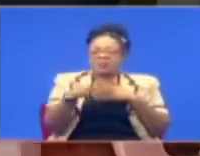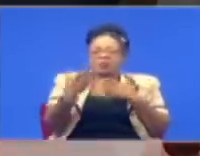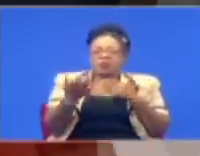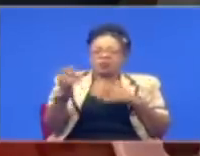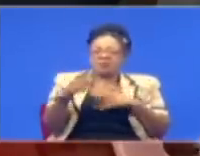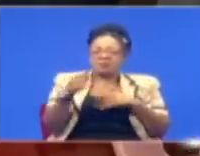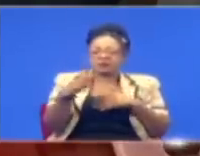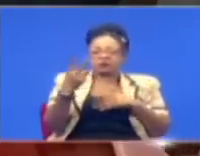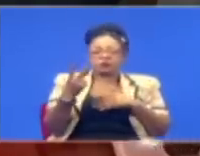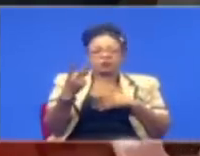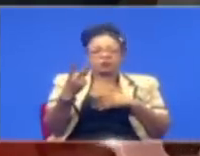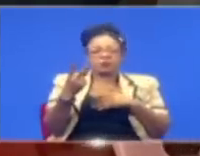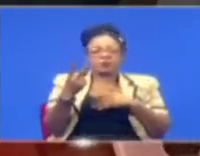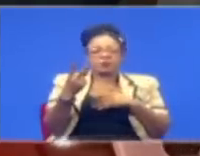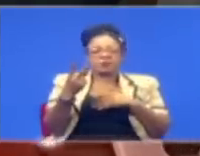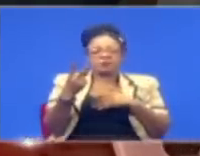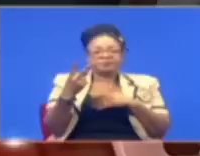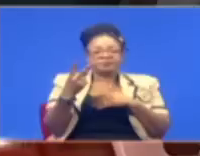the court